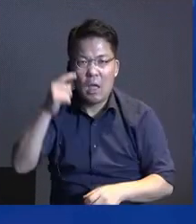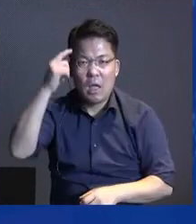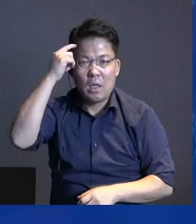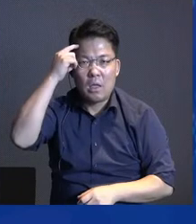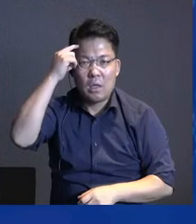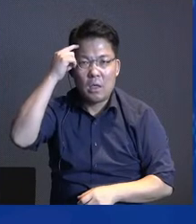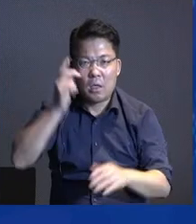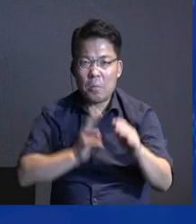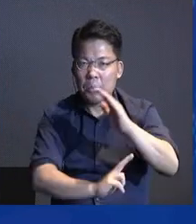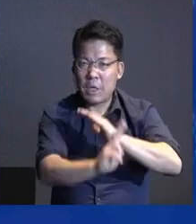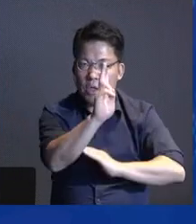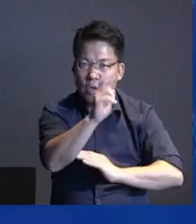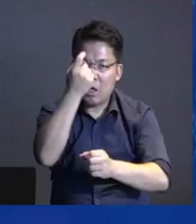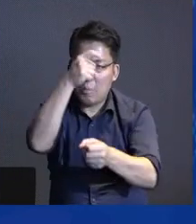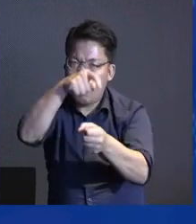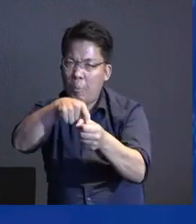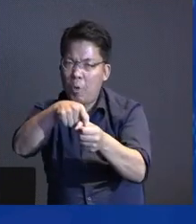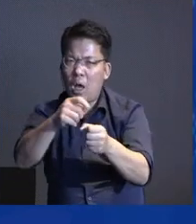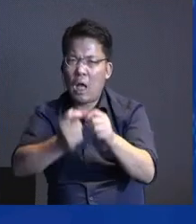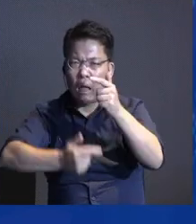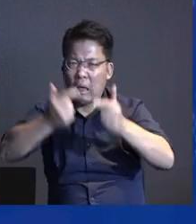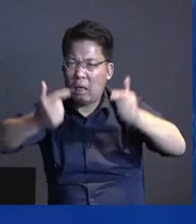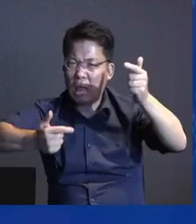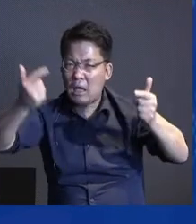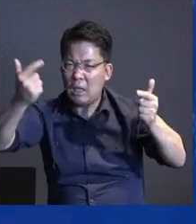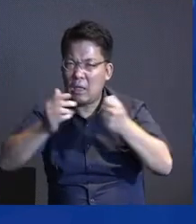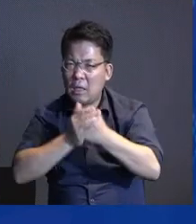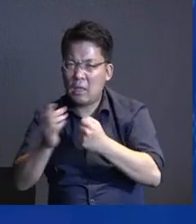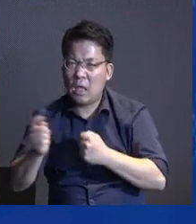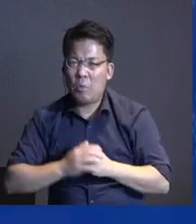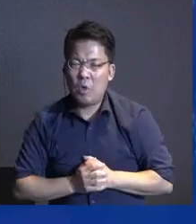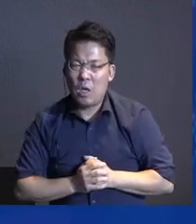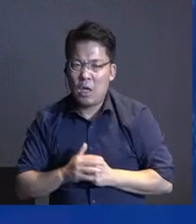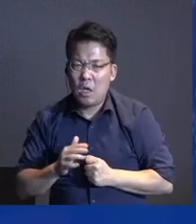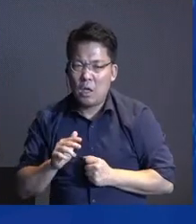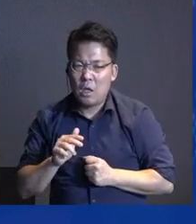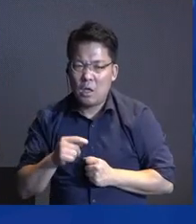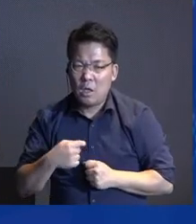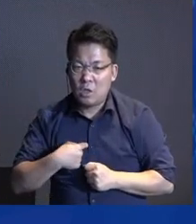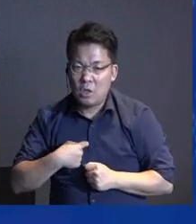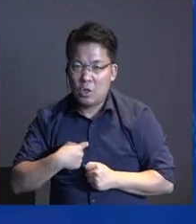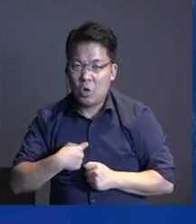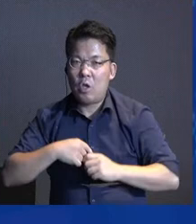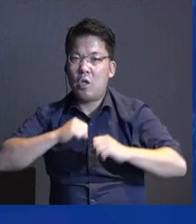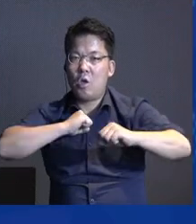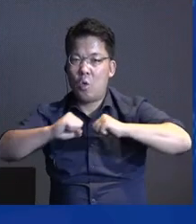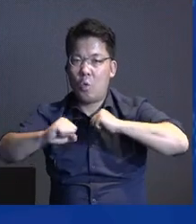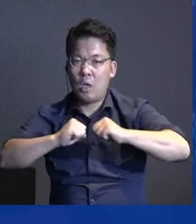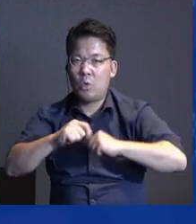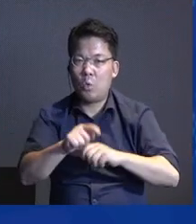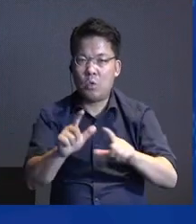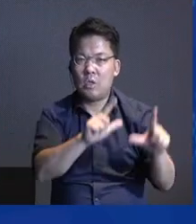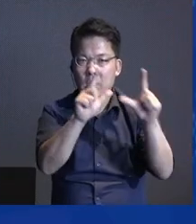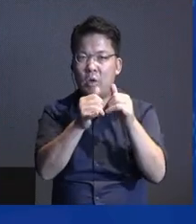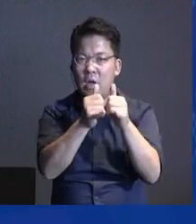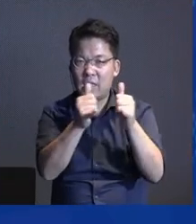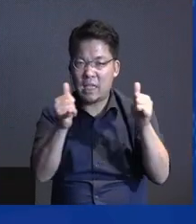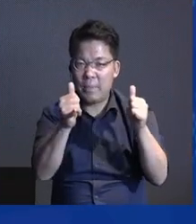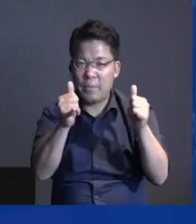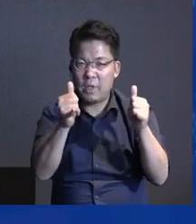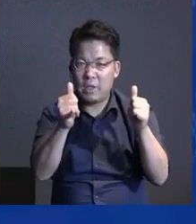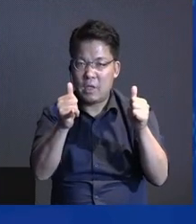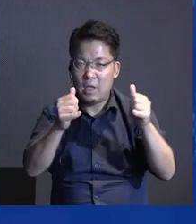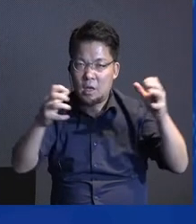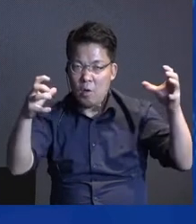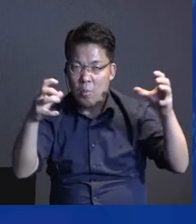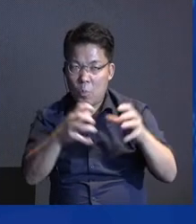community-based activities thanks to the positive interaction and collaboration among the different types of the